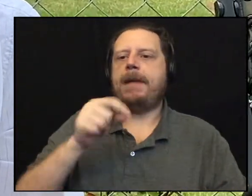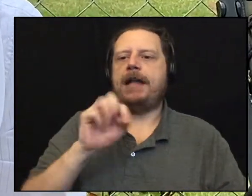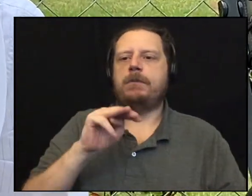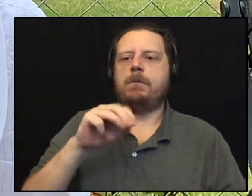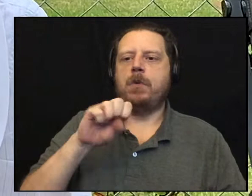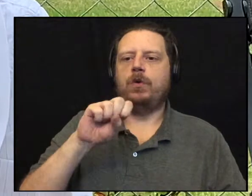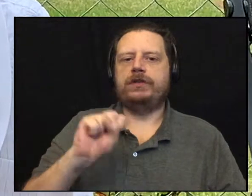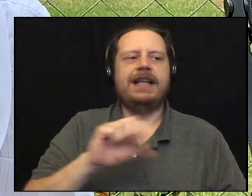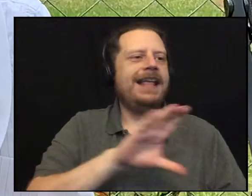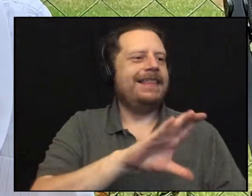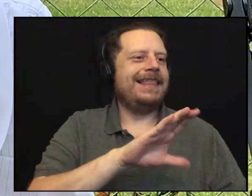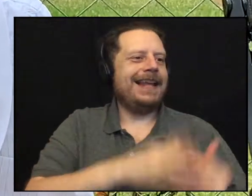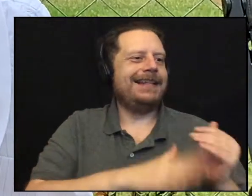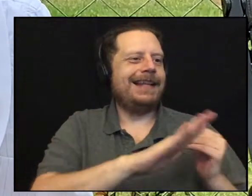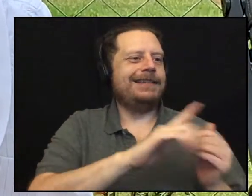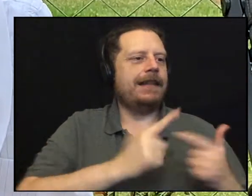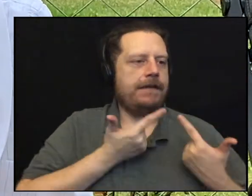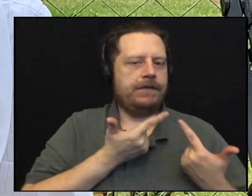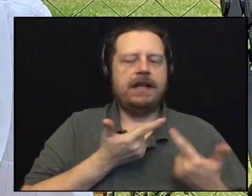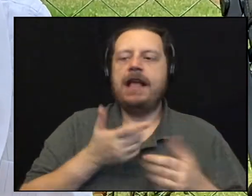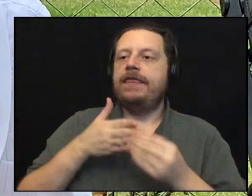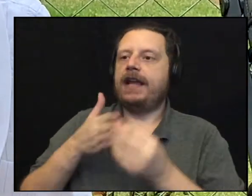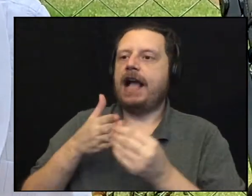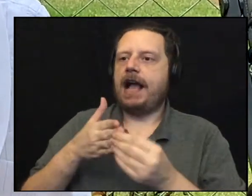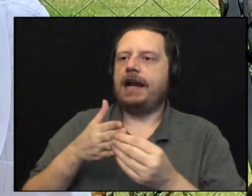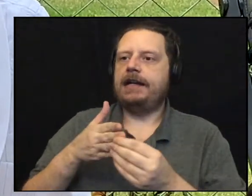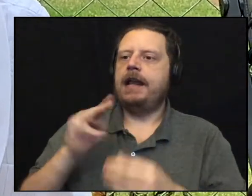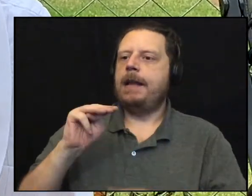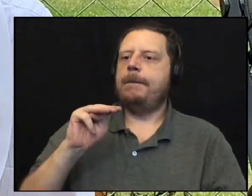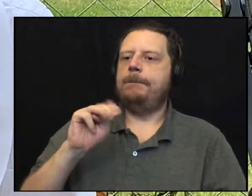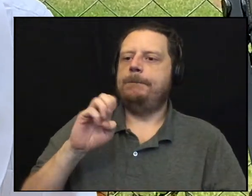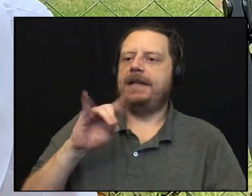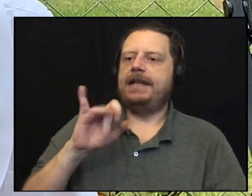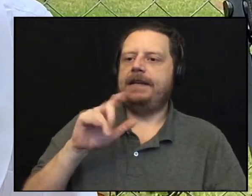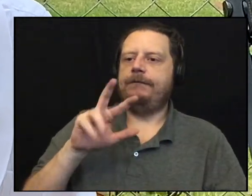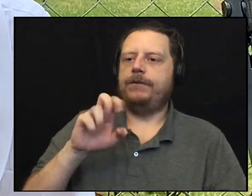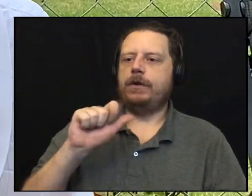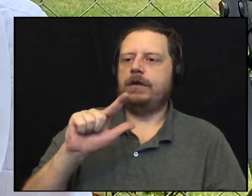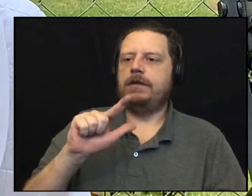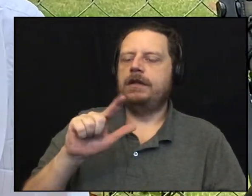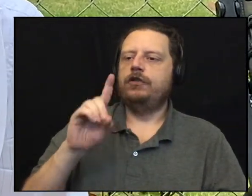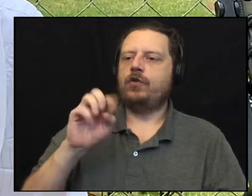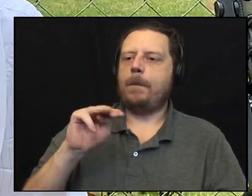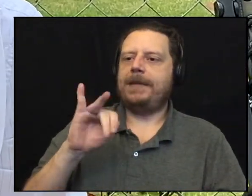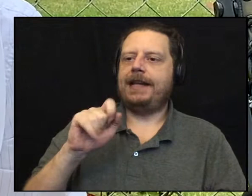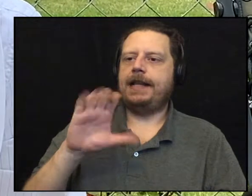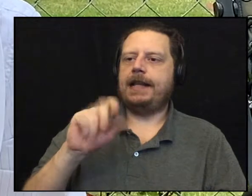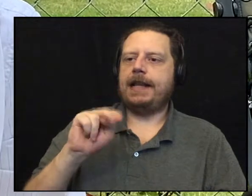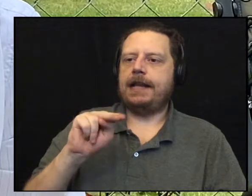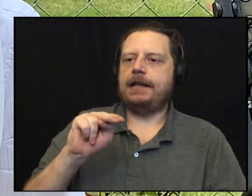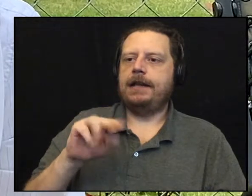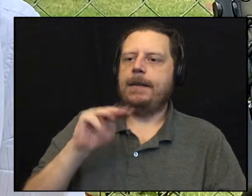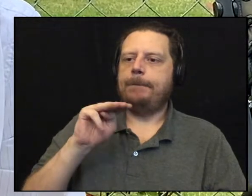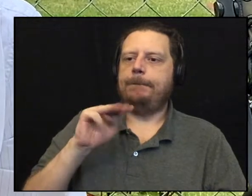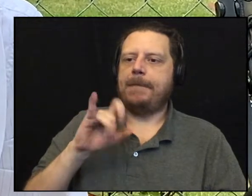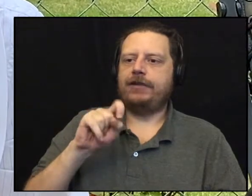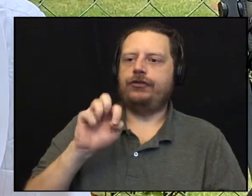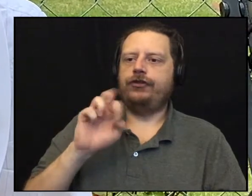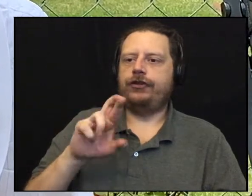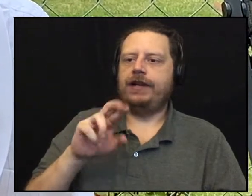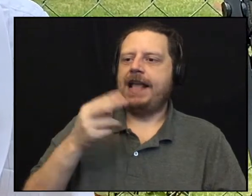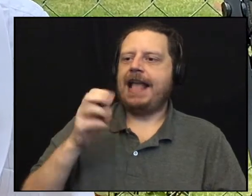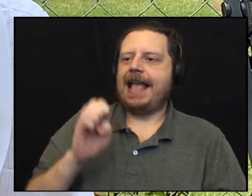is a medieval Dominican, Meister Eckhart, lived in the late 13th, early 14th